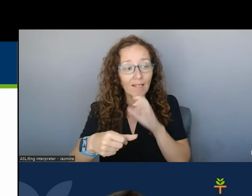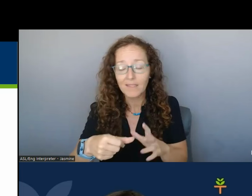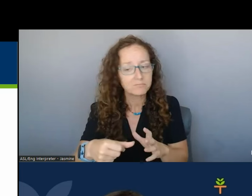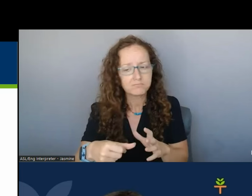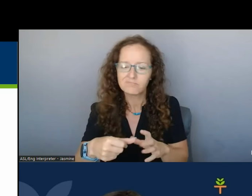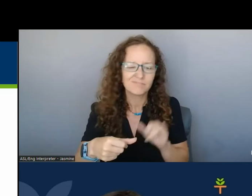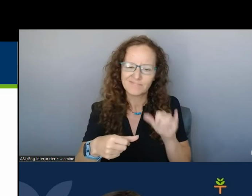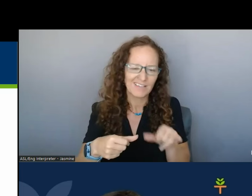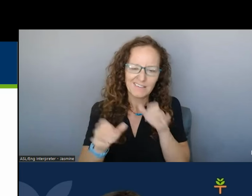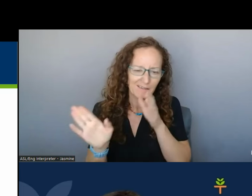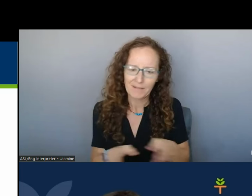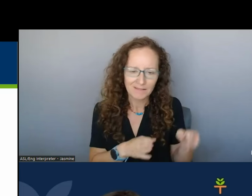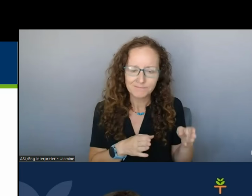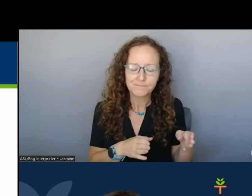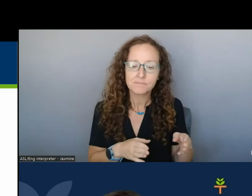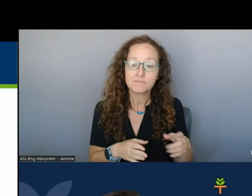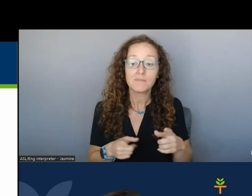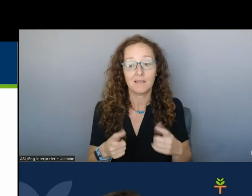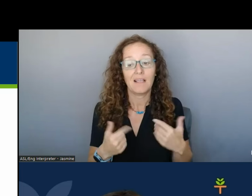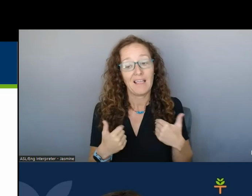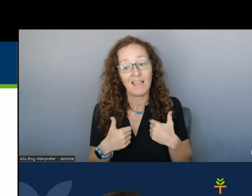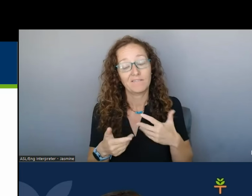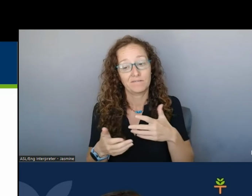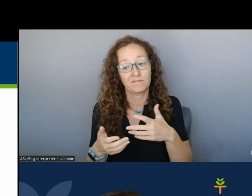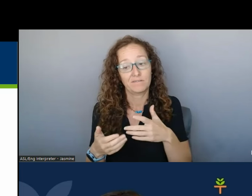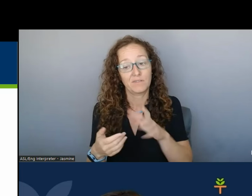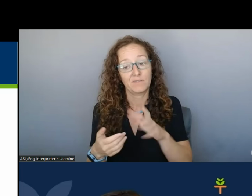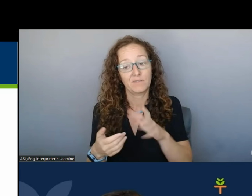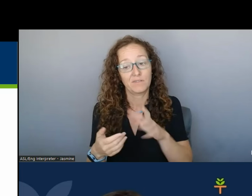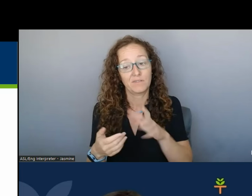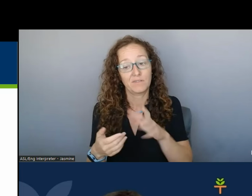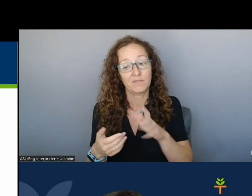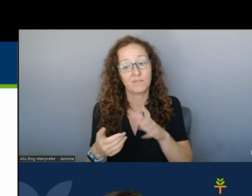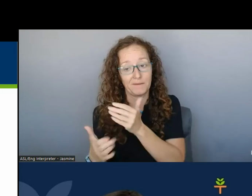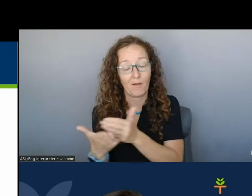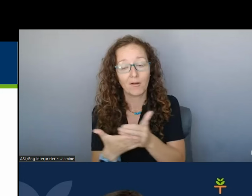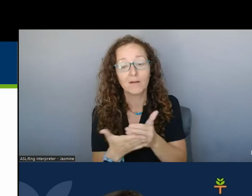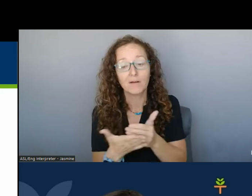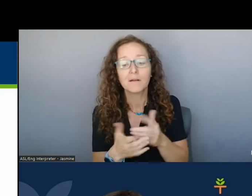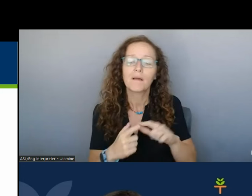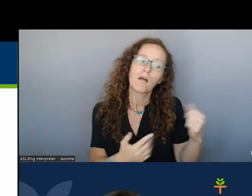also talk about options to help support those coverage gaps.